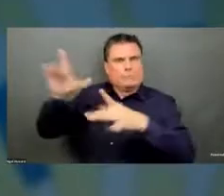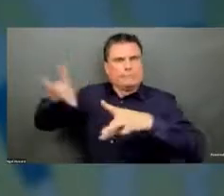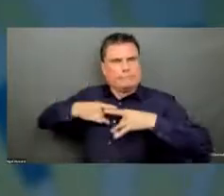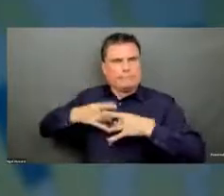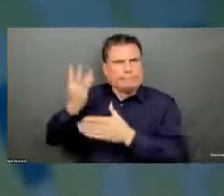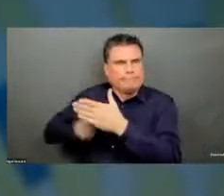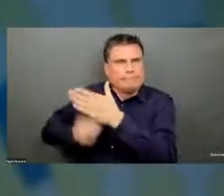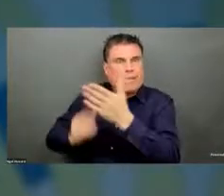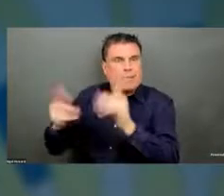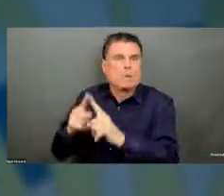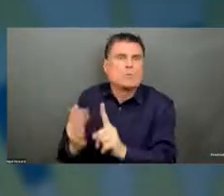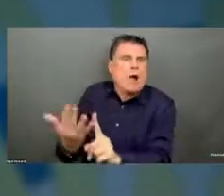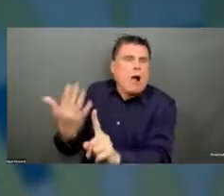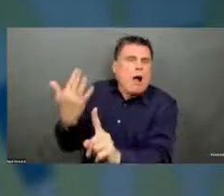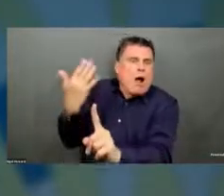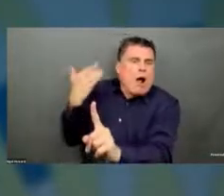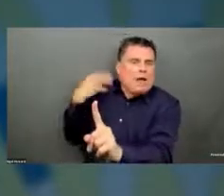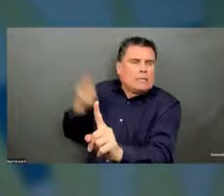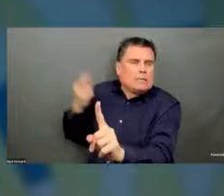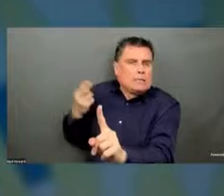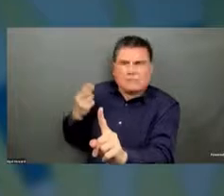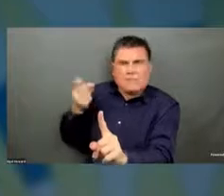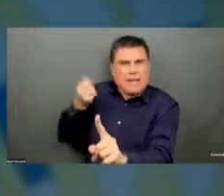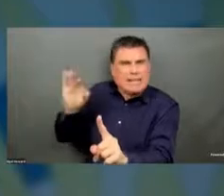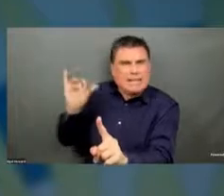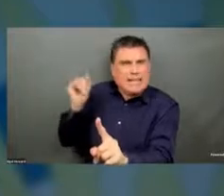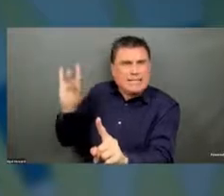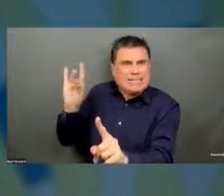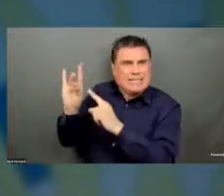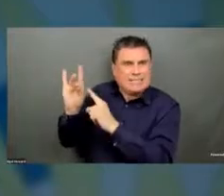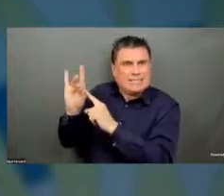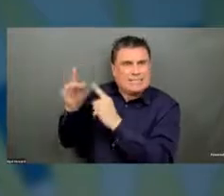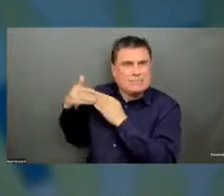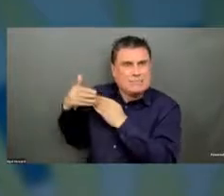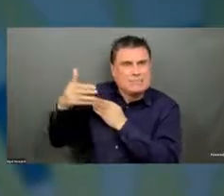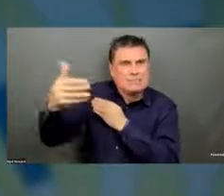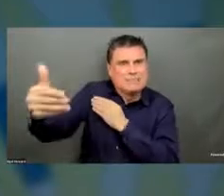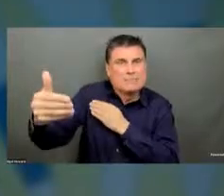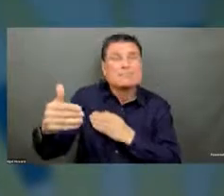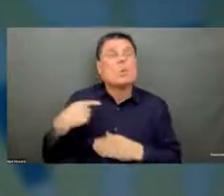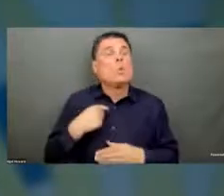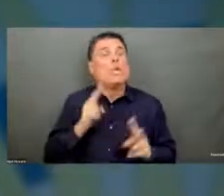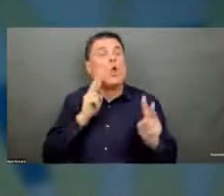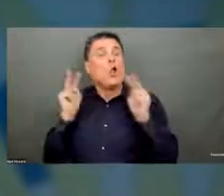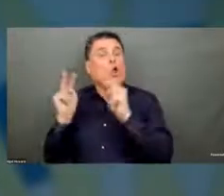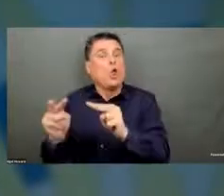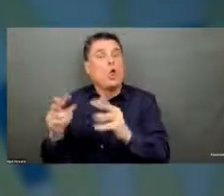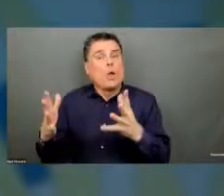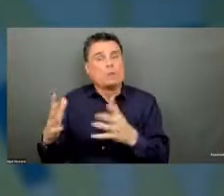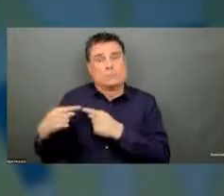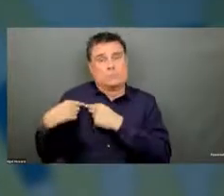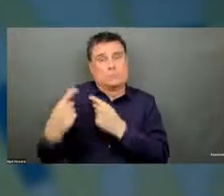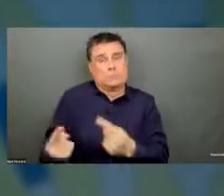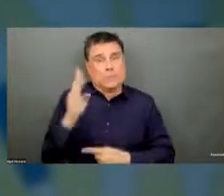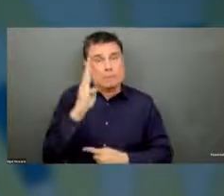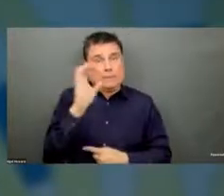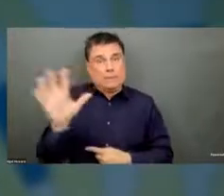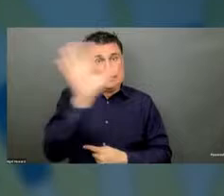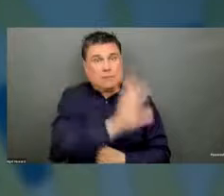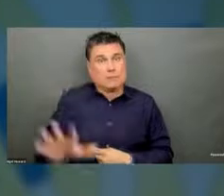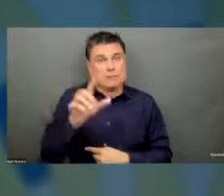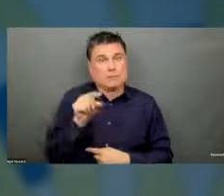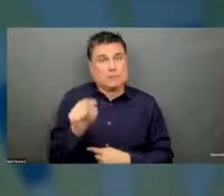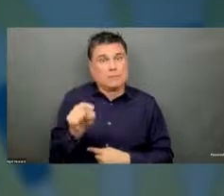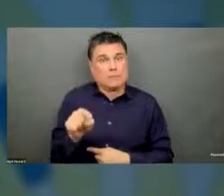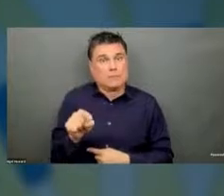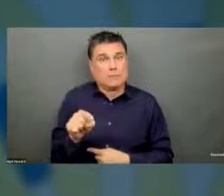to 2020, what we see is that the measures and the work that we did in British Columbia together to try and